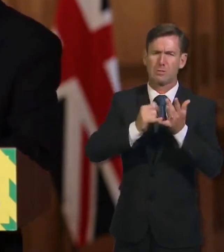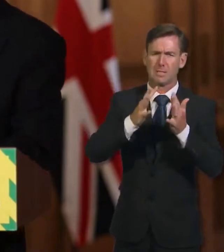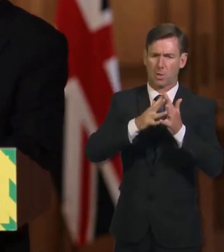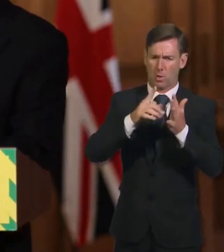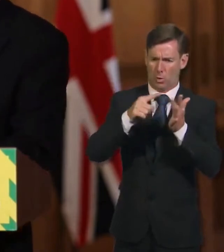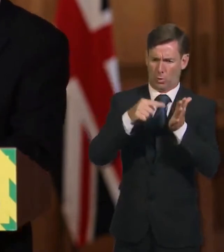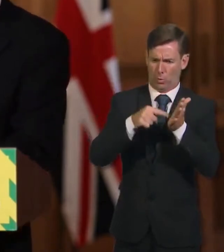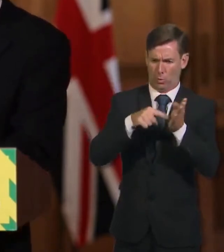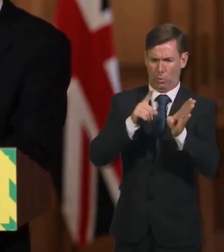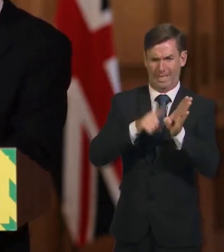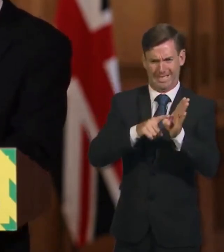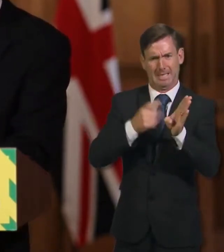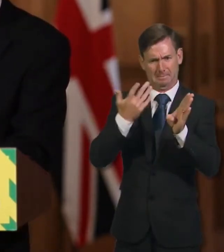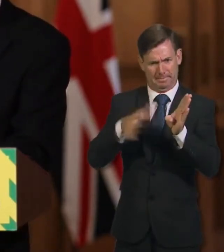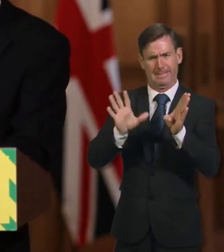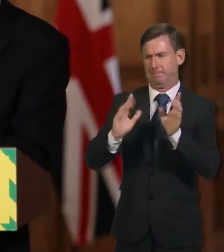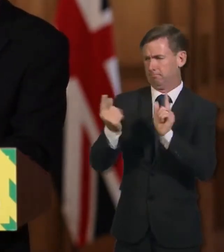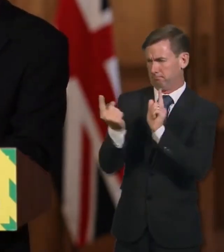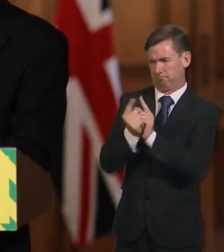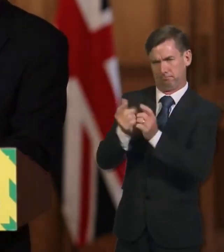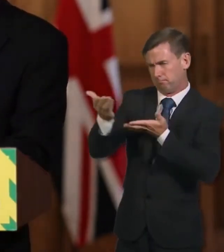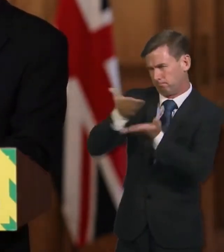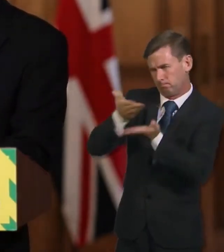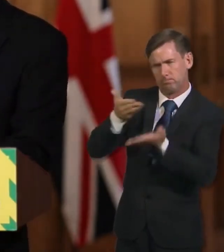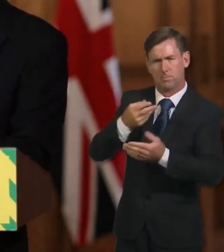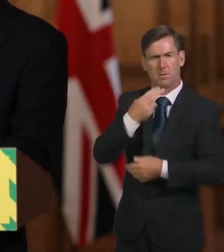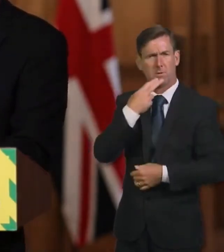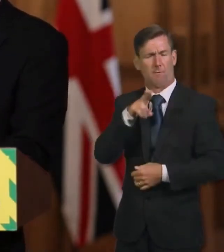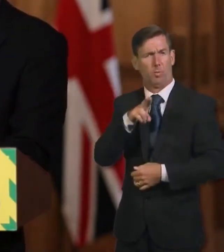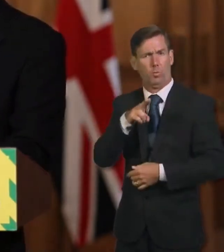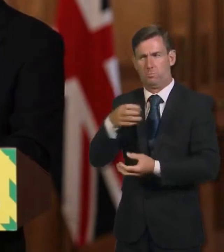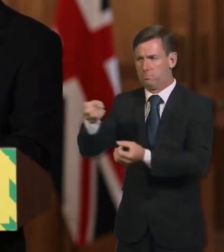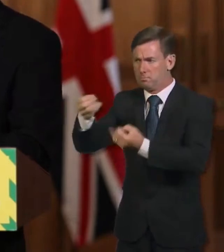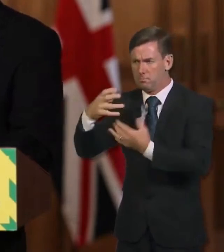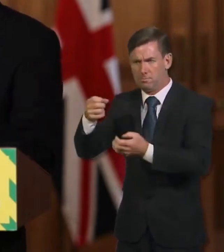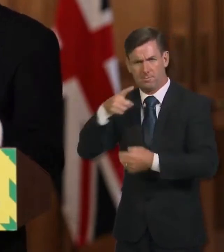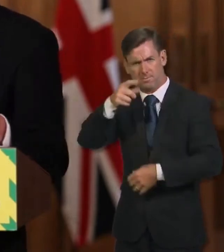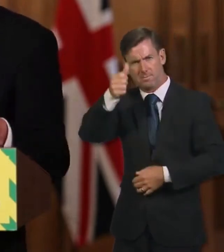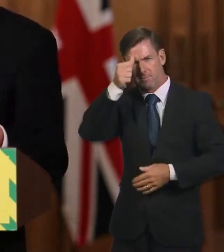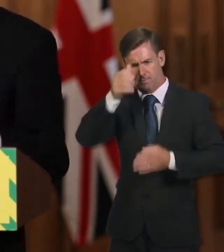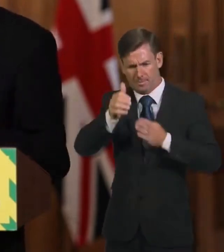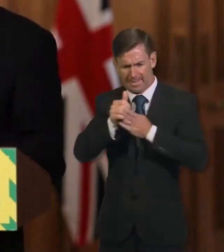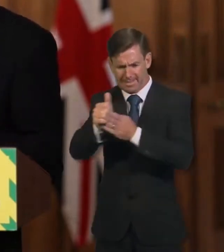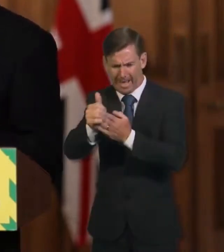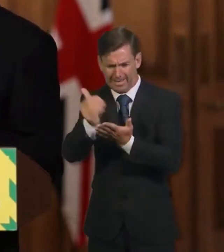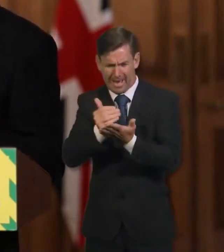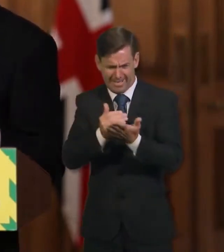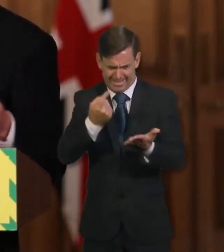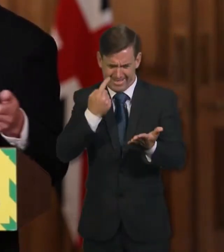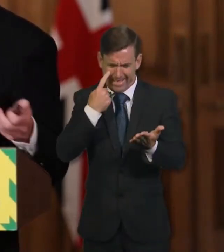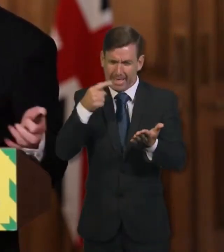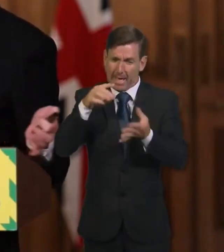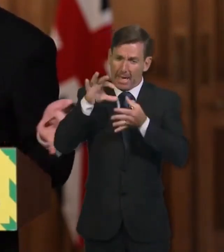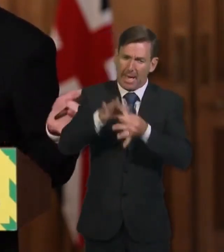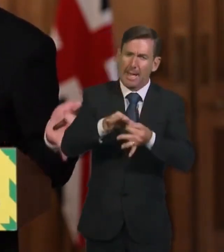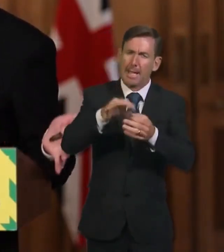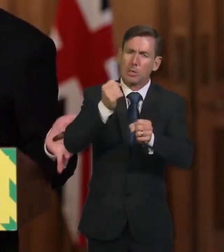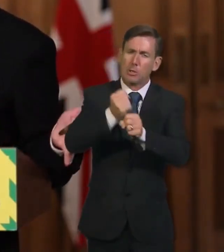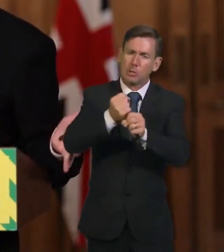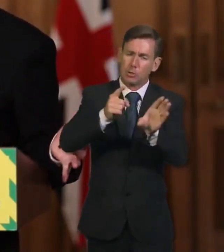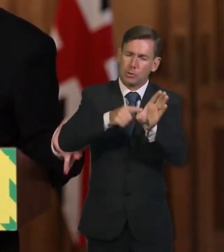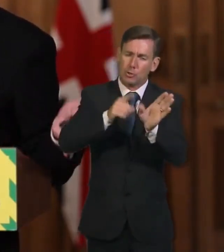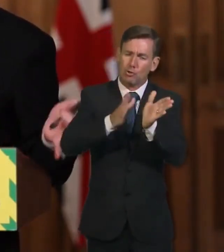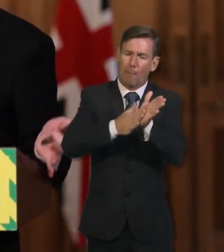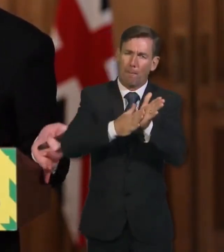and you'll see this in the guidelines that we publish in respect of gyms, but that has, for example, led us to advise to